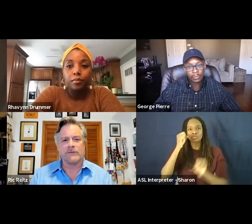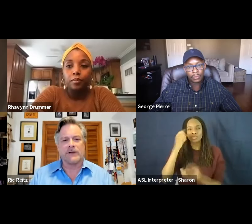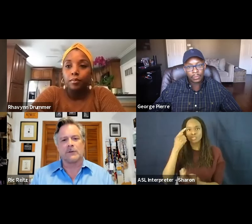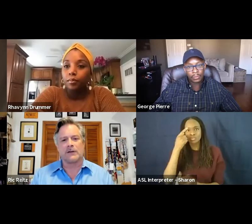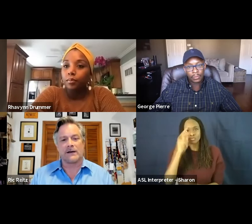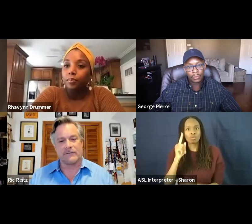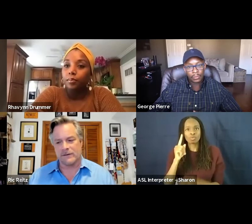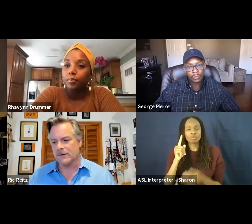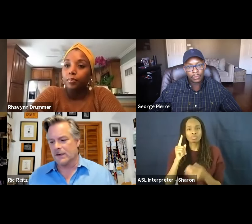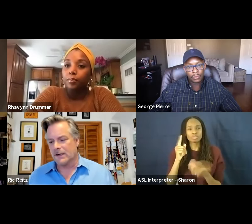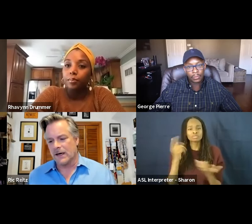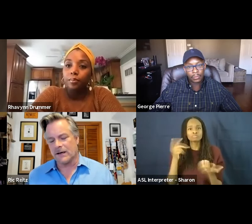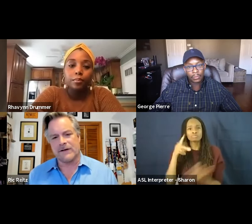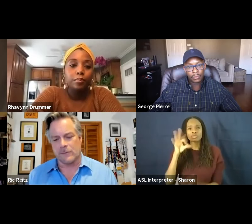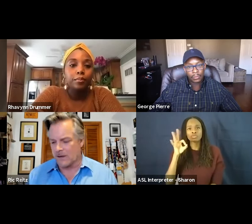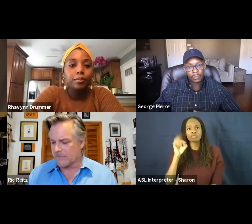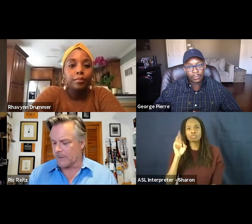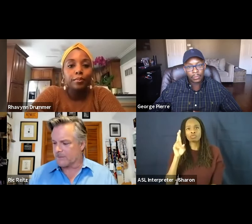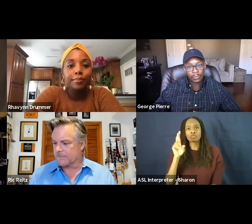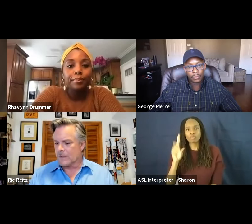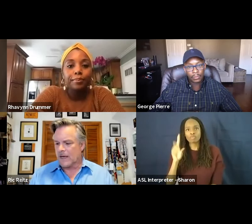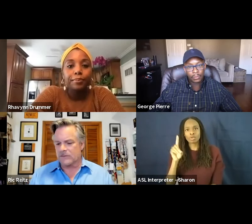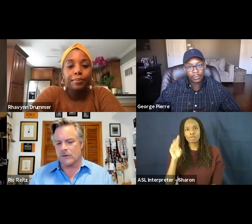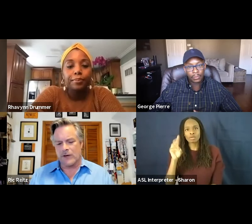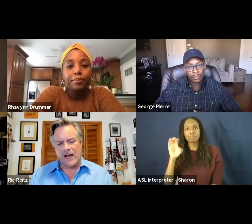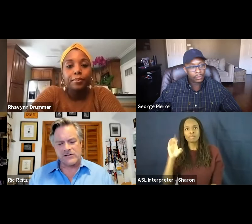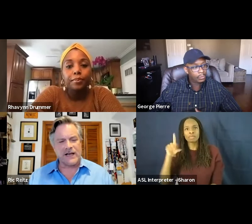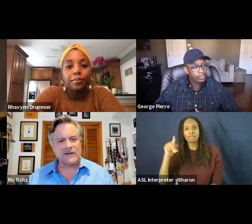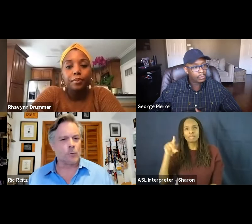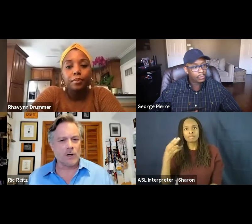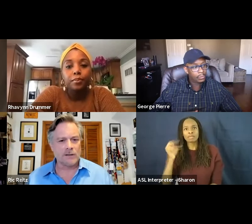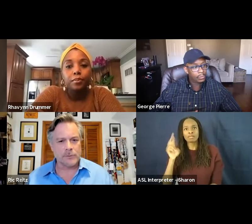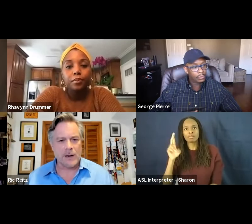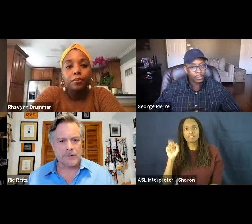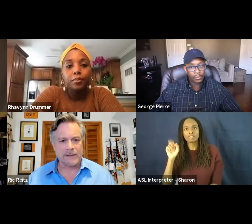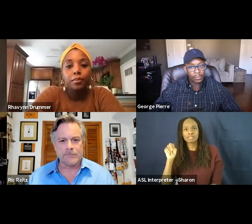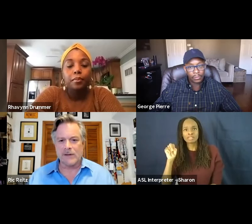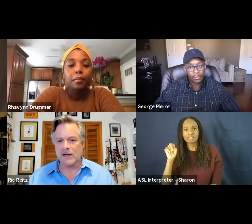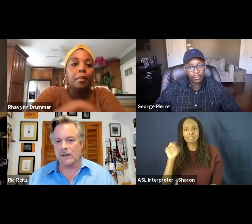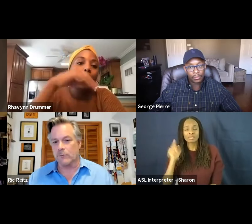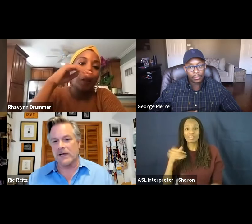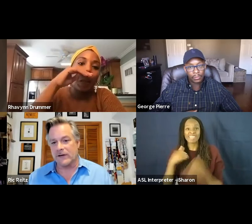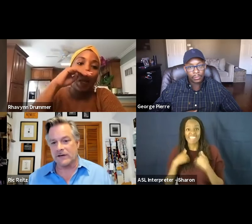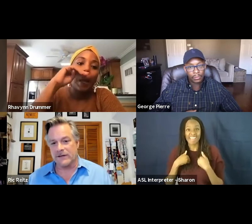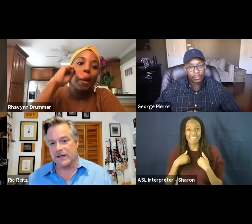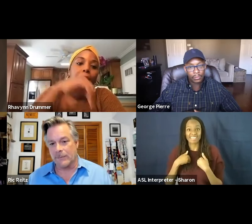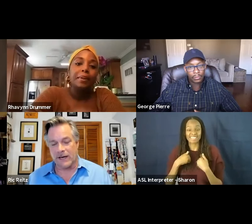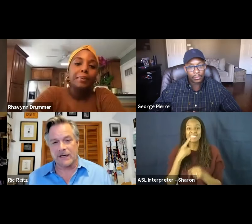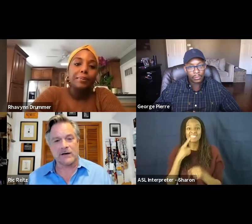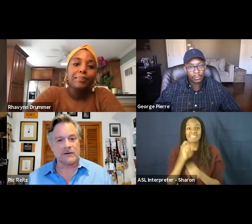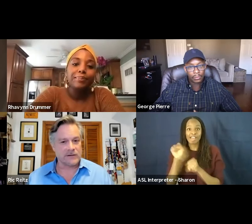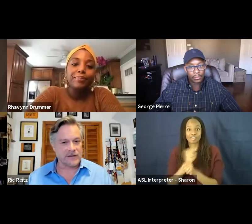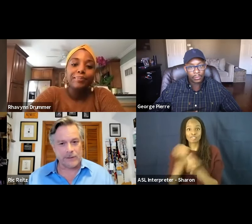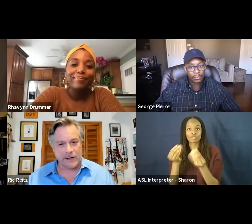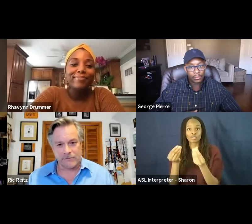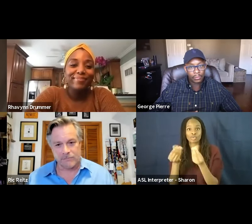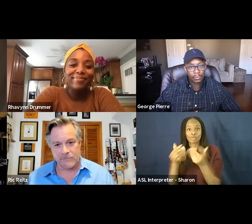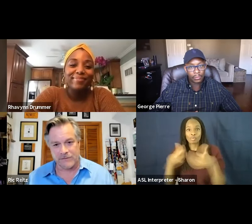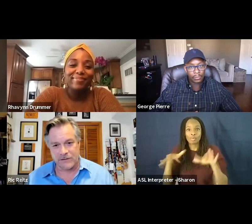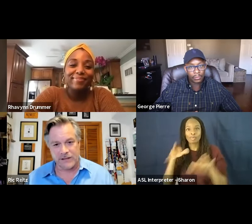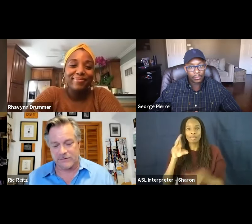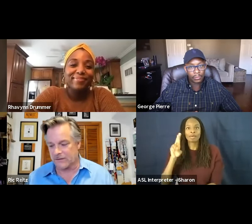became available out of the federal government. And so he actually has a walled property. Rhavynn can tell you how many acres and how many